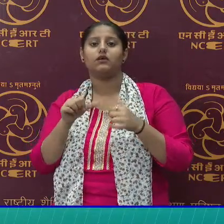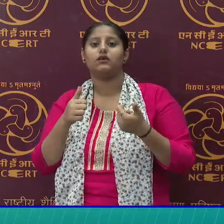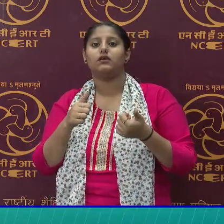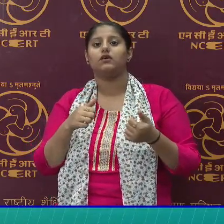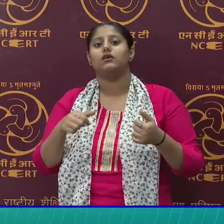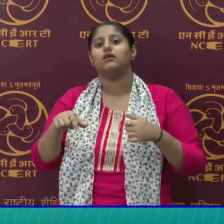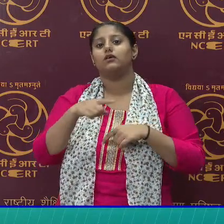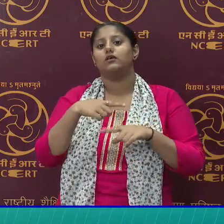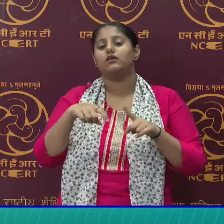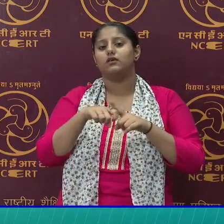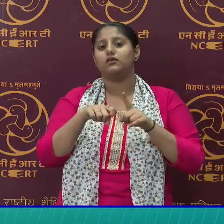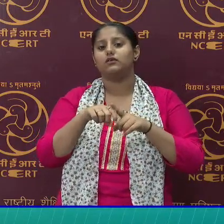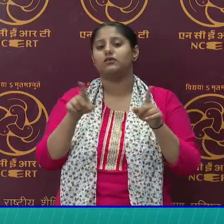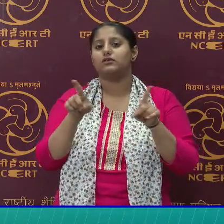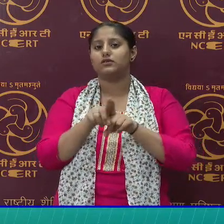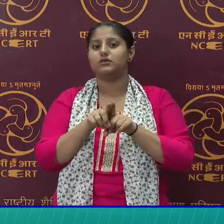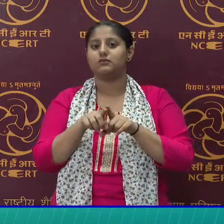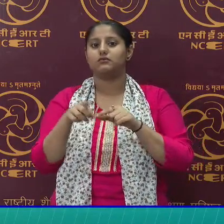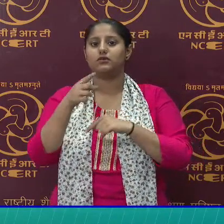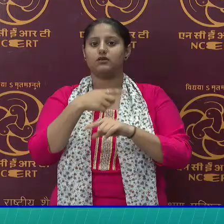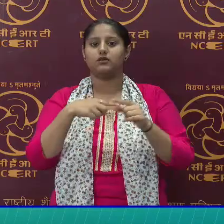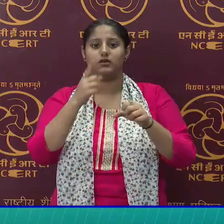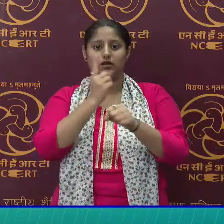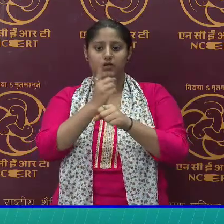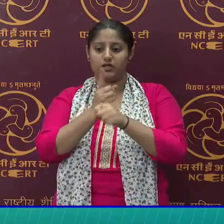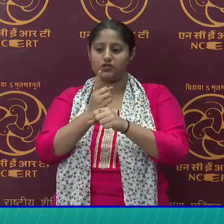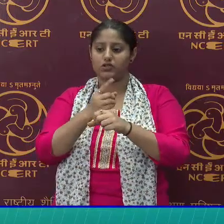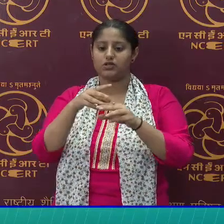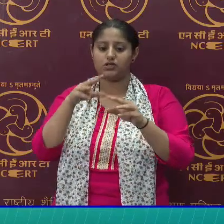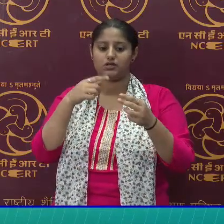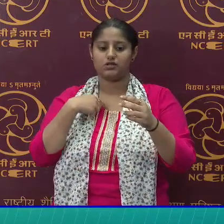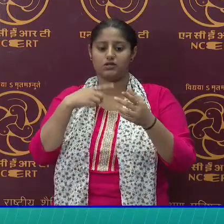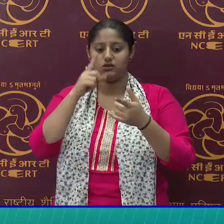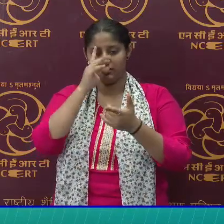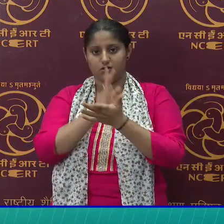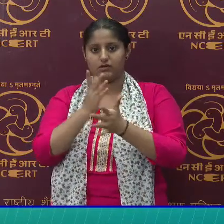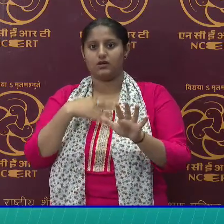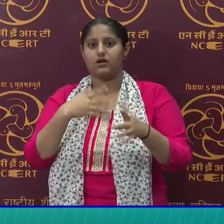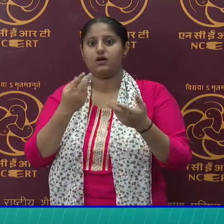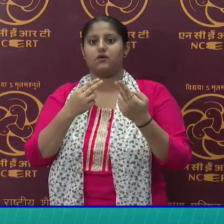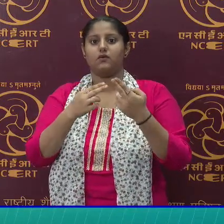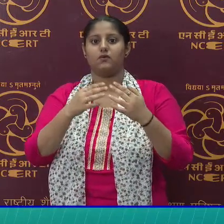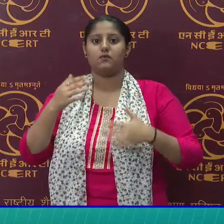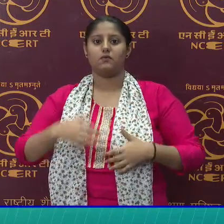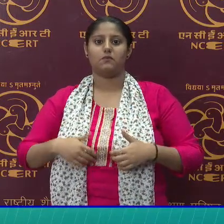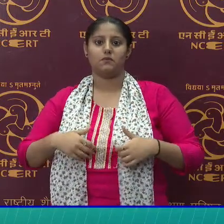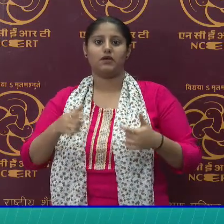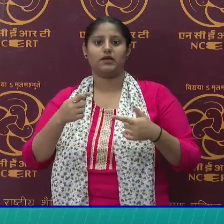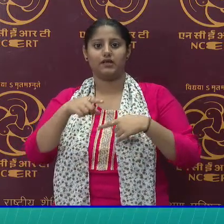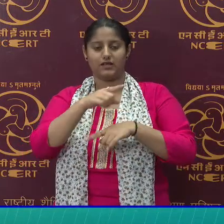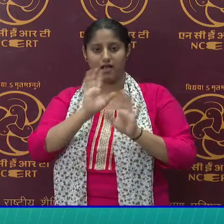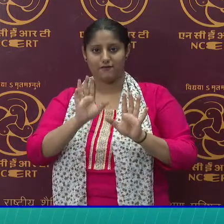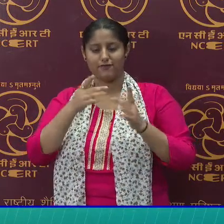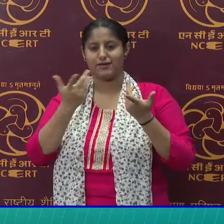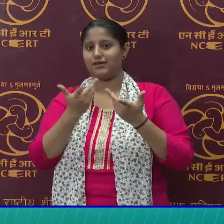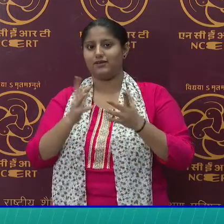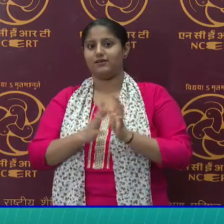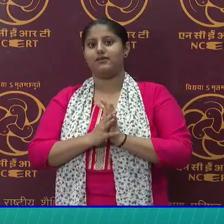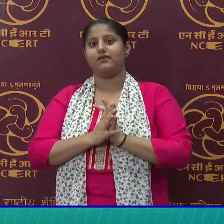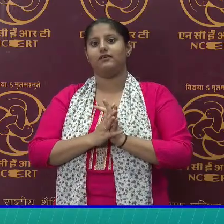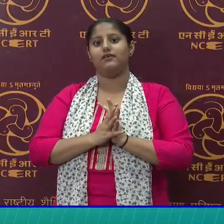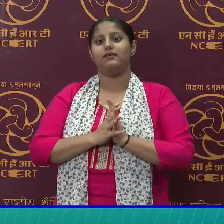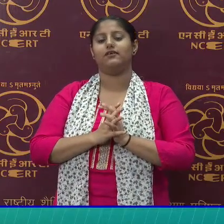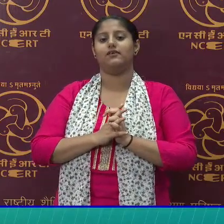So take the help of your teachers to find out about the Monkey King legend that is in China. Yes.